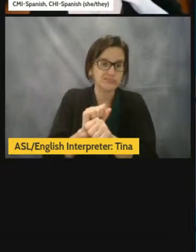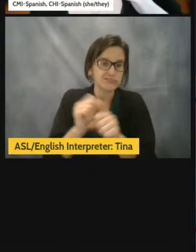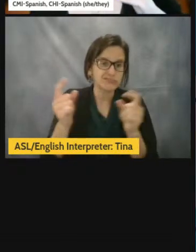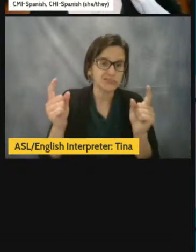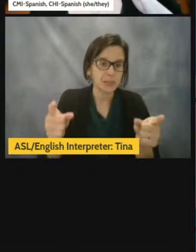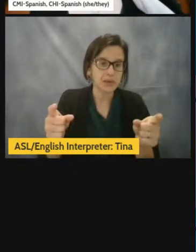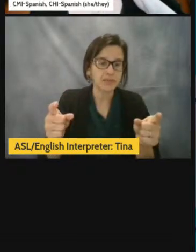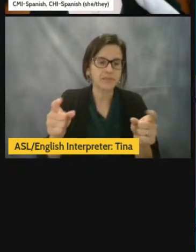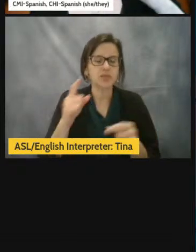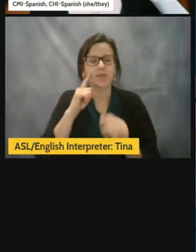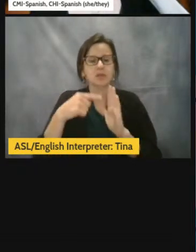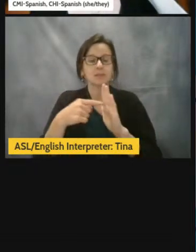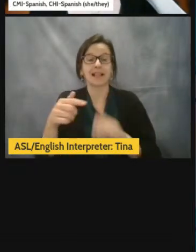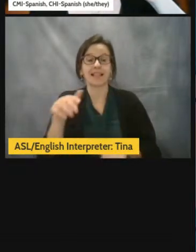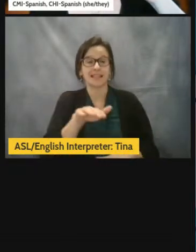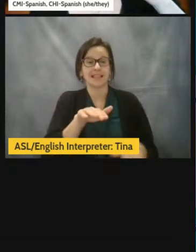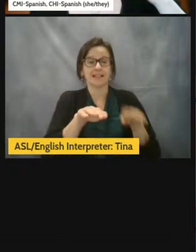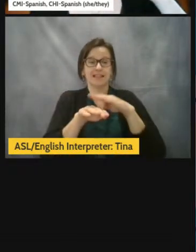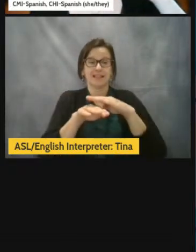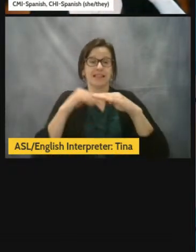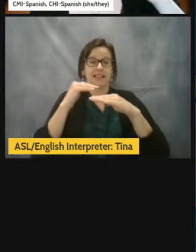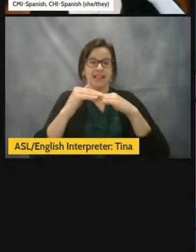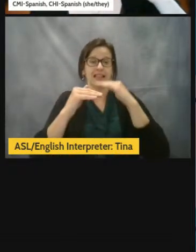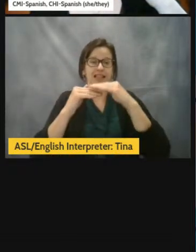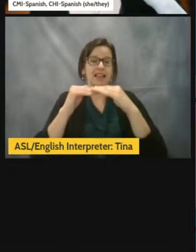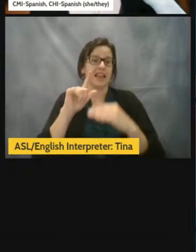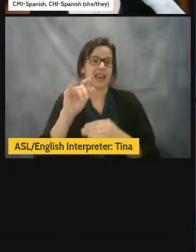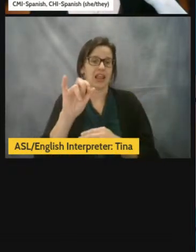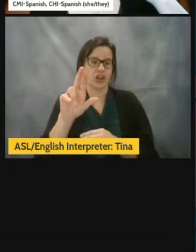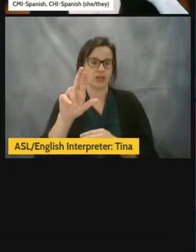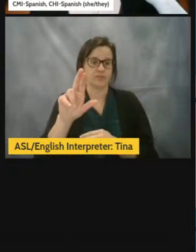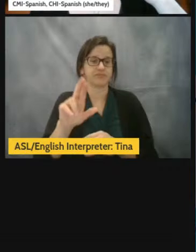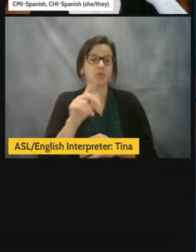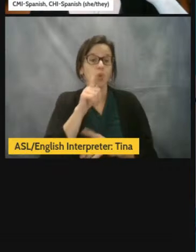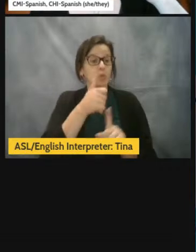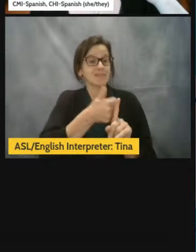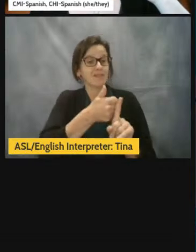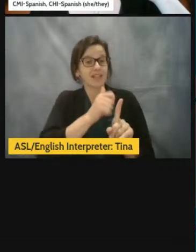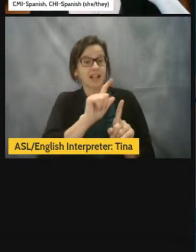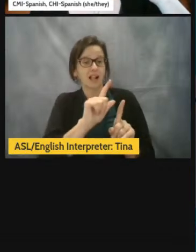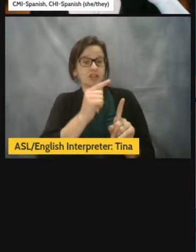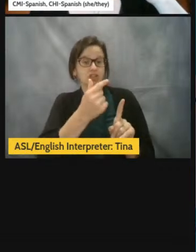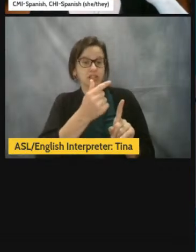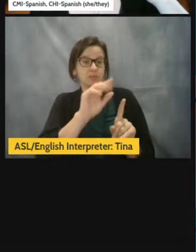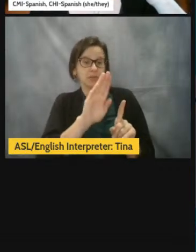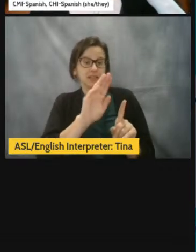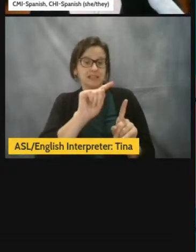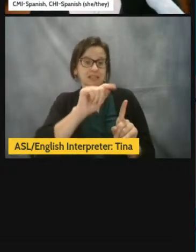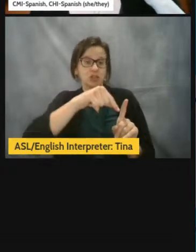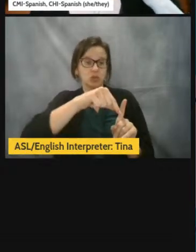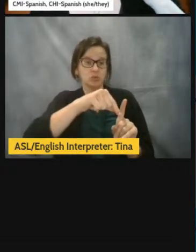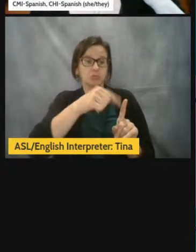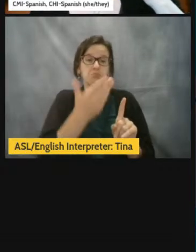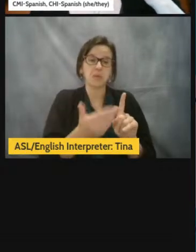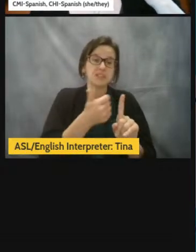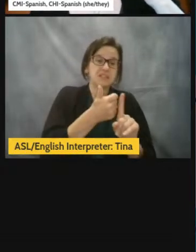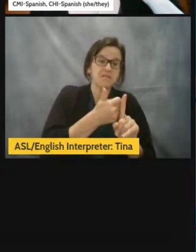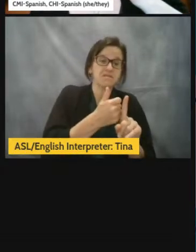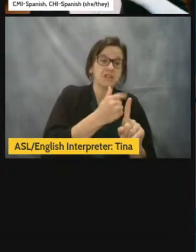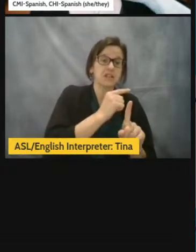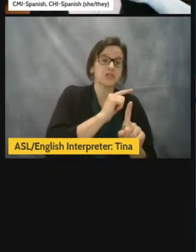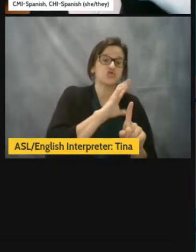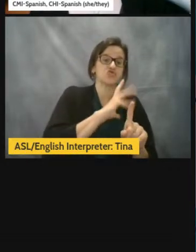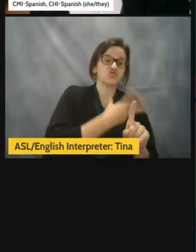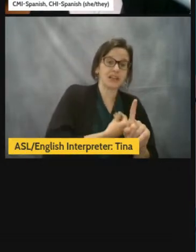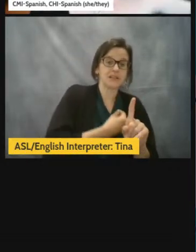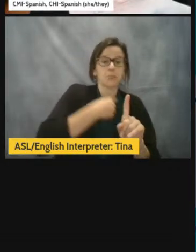who's LGBTQ, okay, that's one of their identities, or maybe multiple. They could be trans and bisexual. That